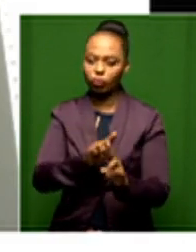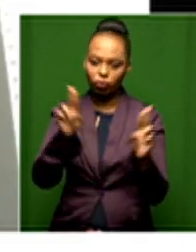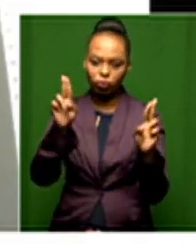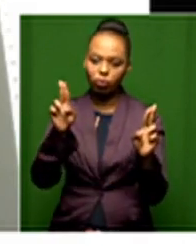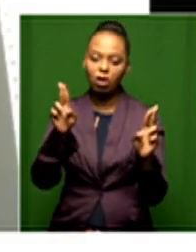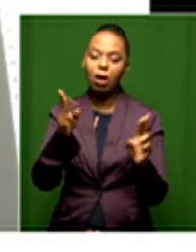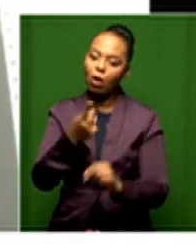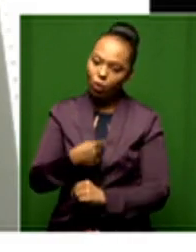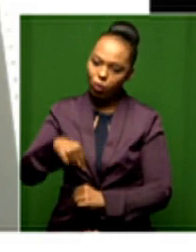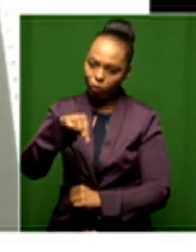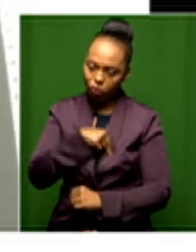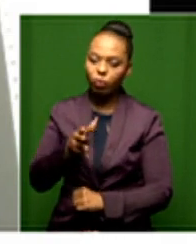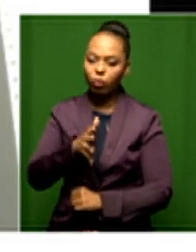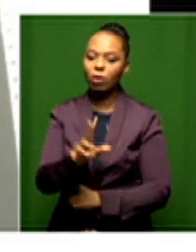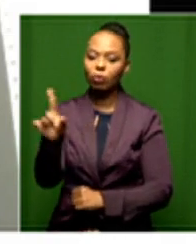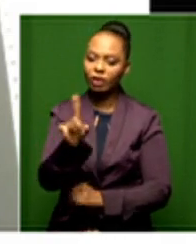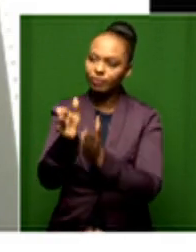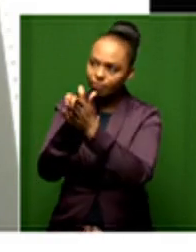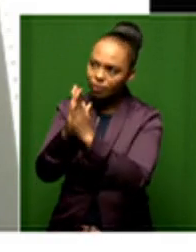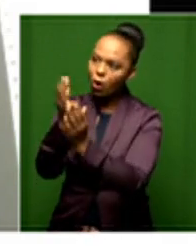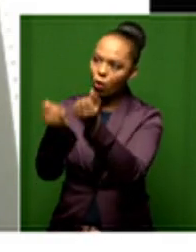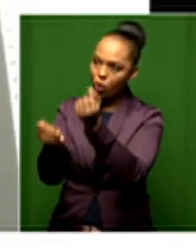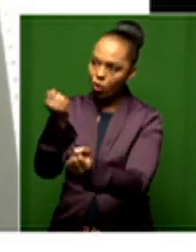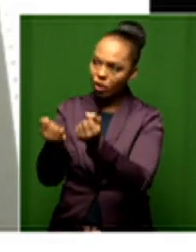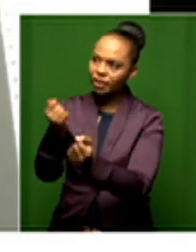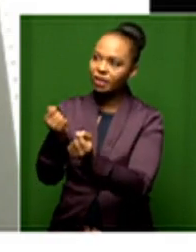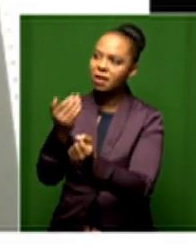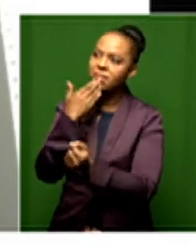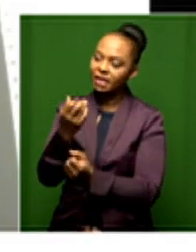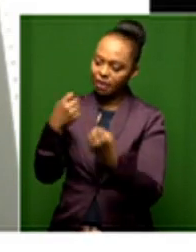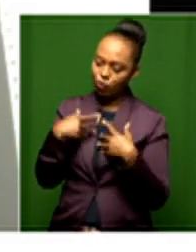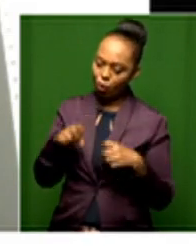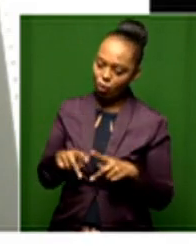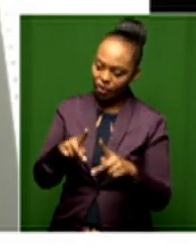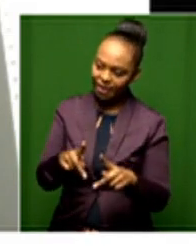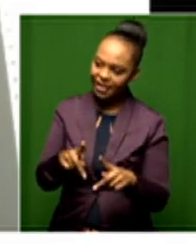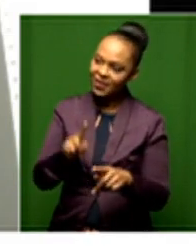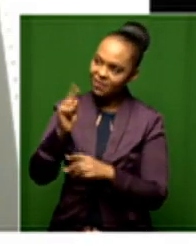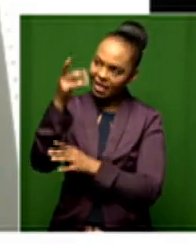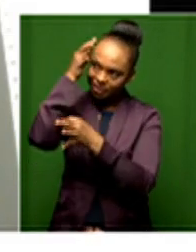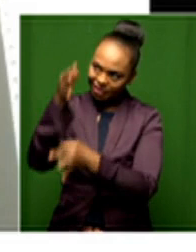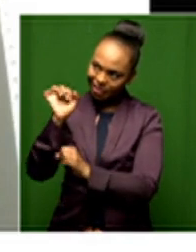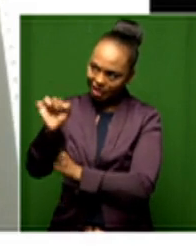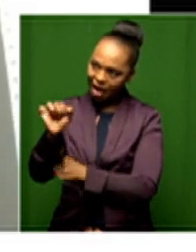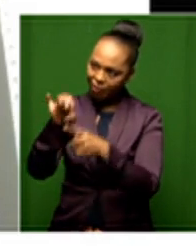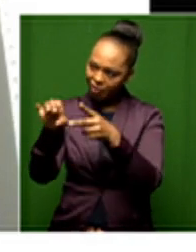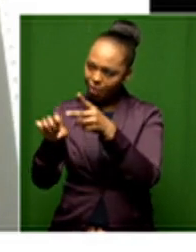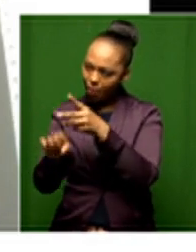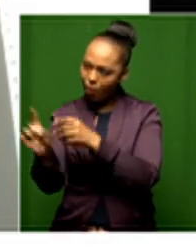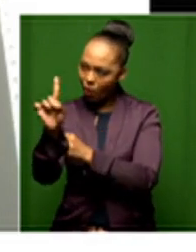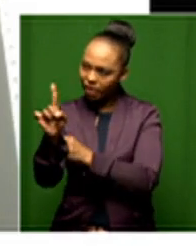we were praying to the court that we be given the opportunity to reply to the findings. And this